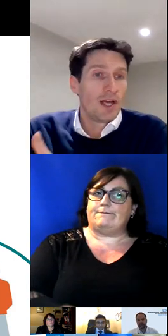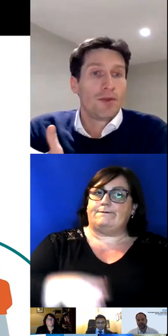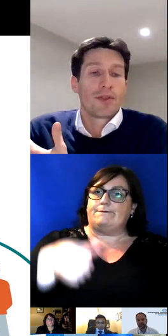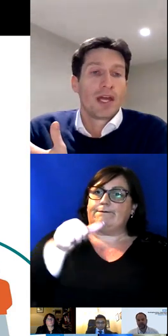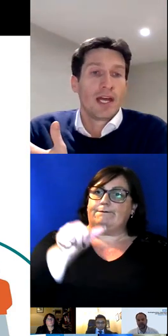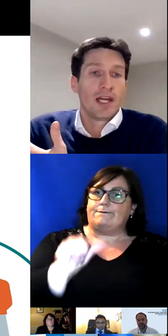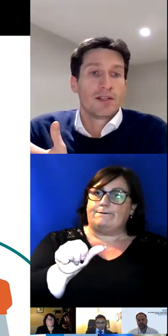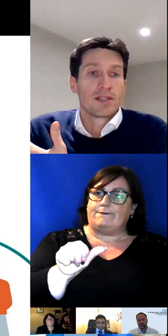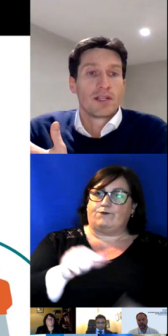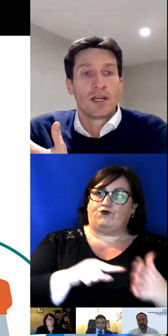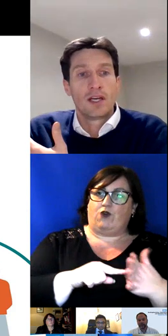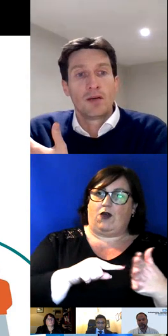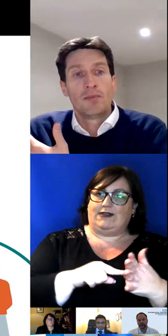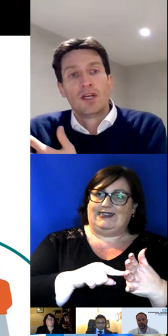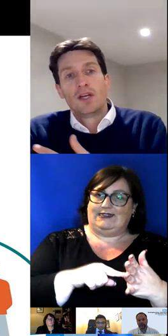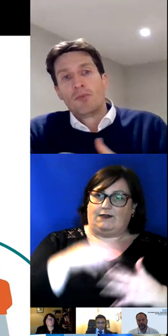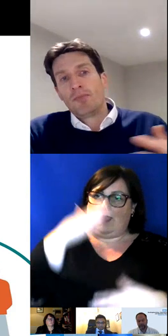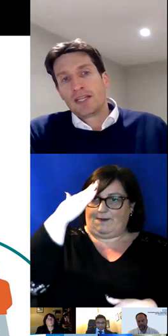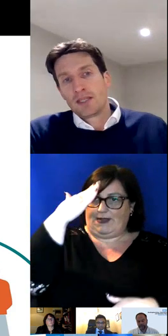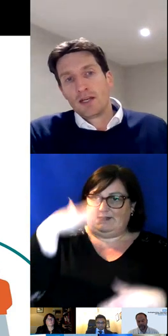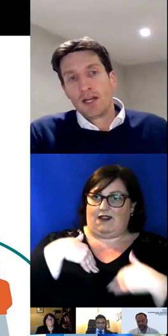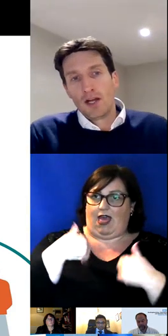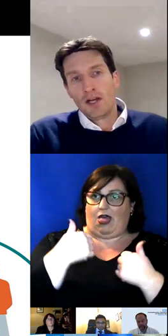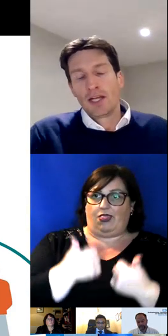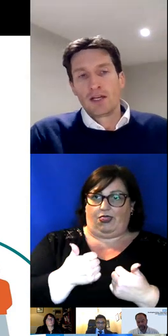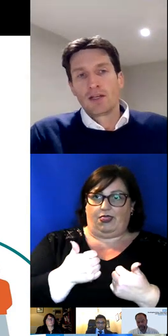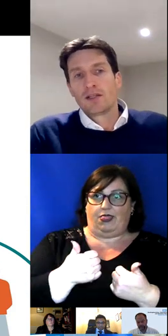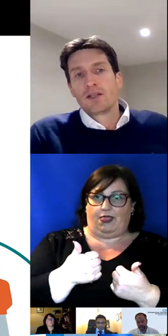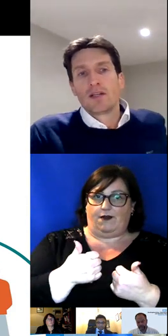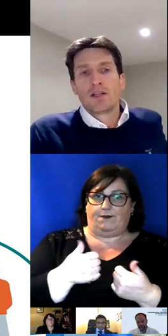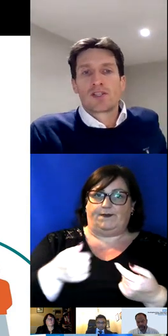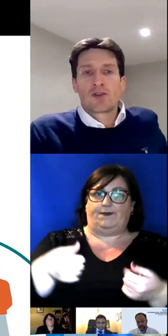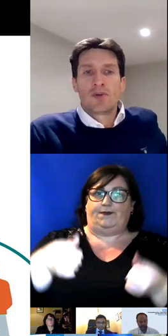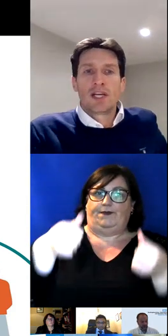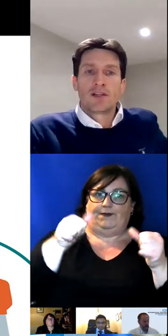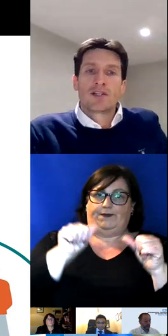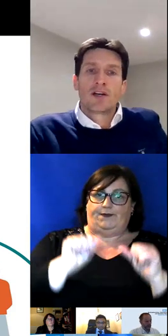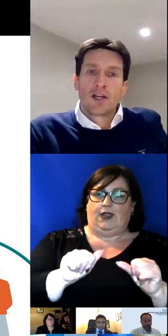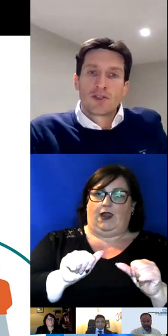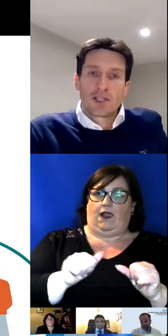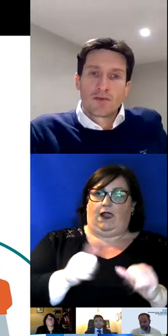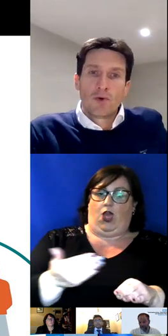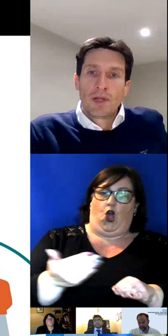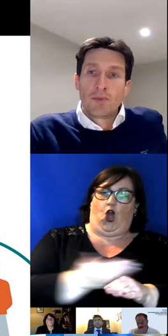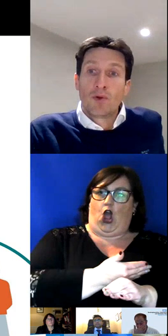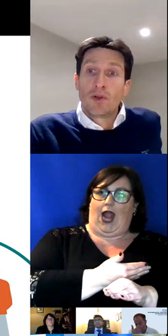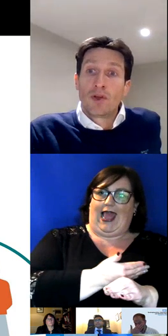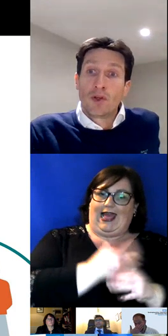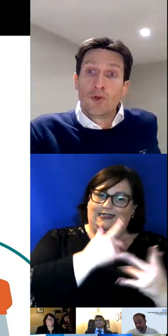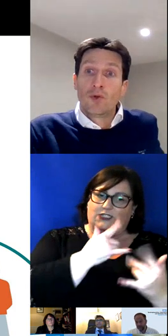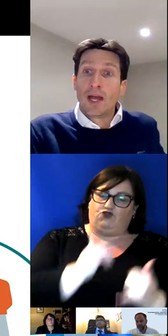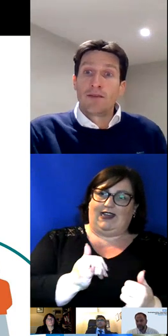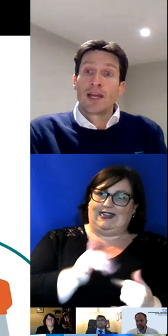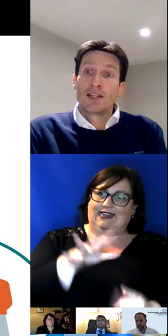around mental health and better and earlier screening and diagnosis